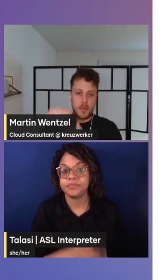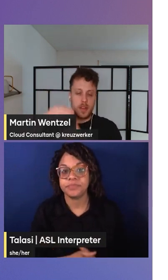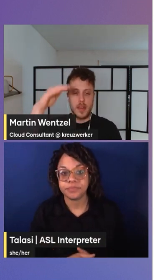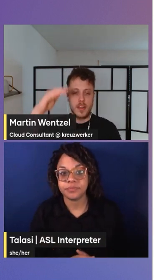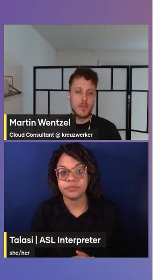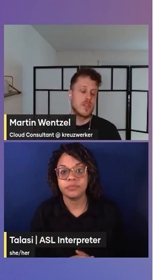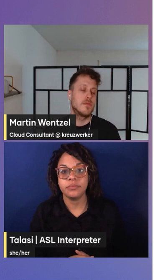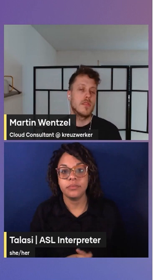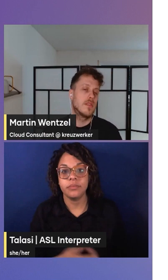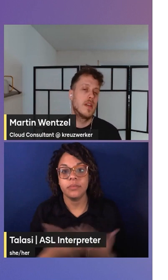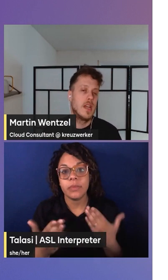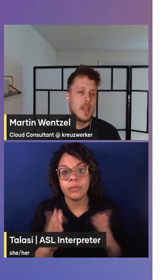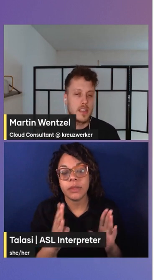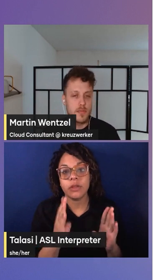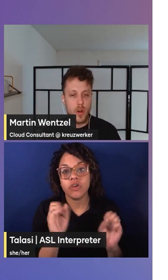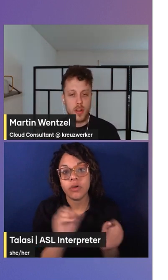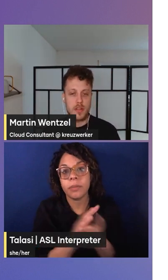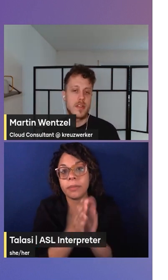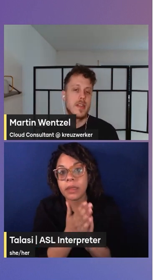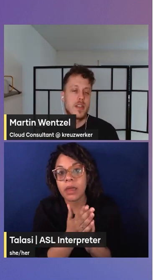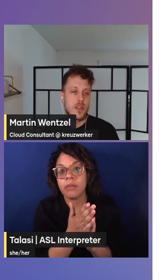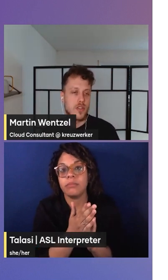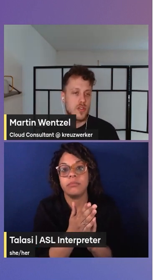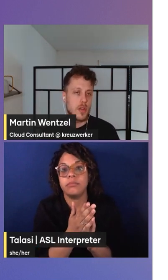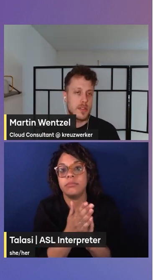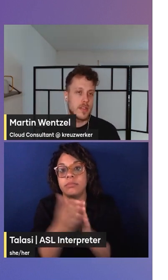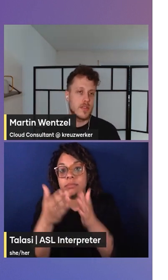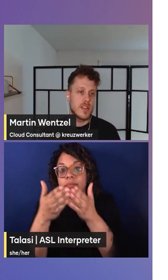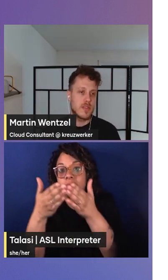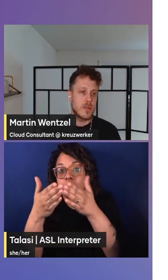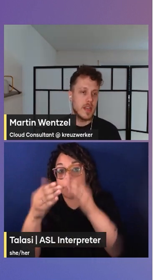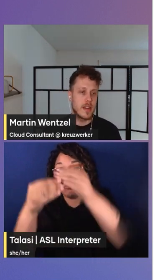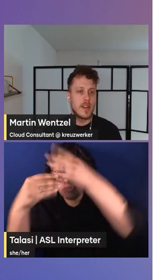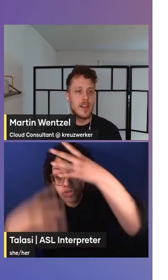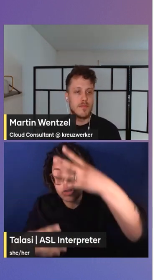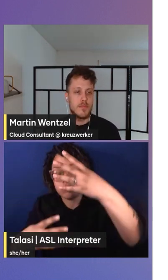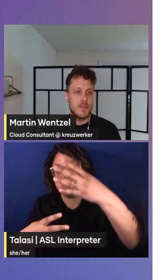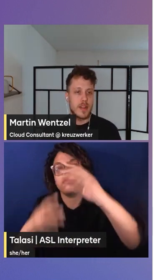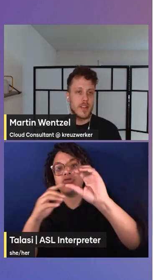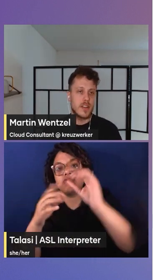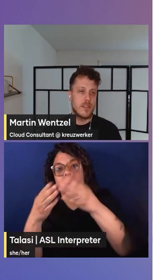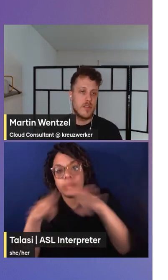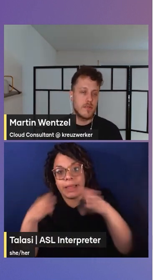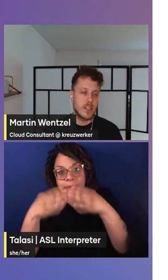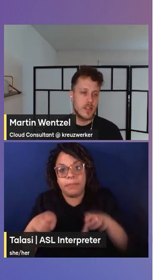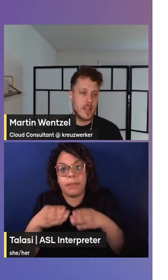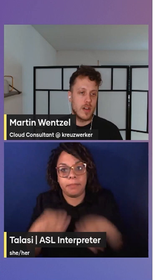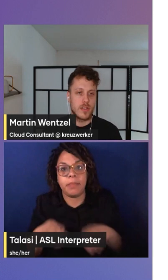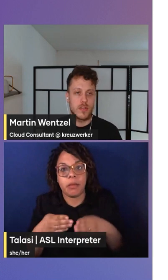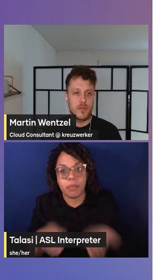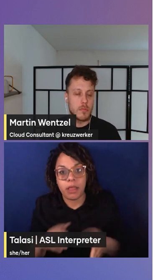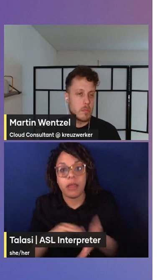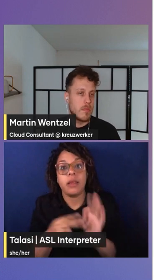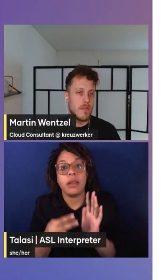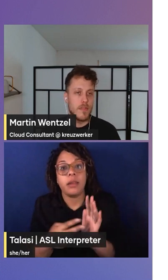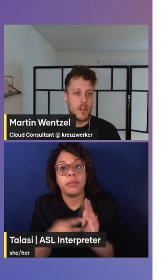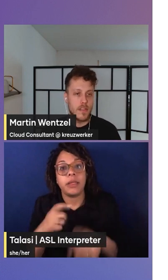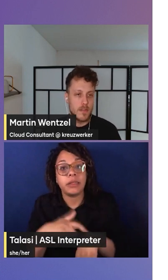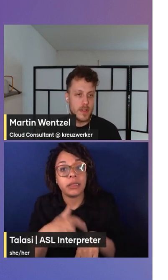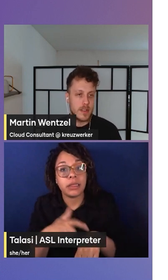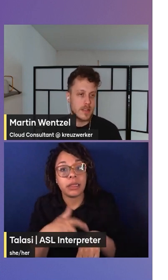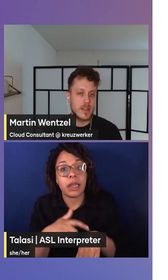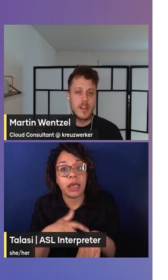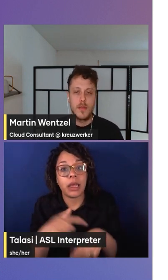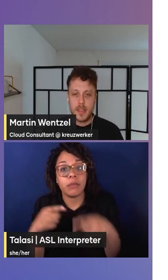further up into multiple smaller jobs so that we bring the duration down to 4 or